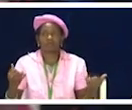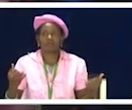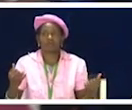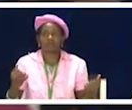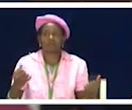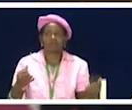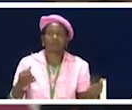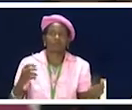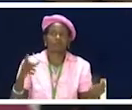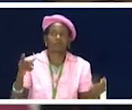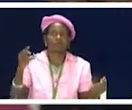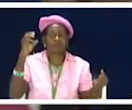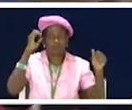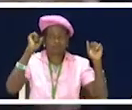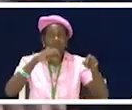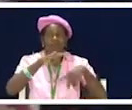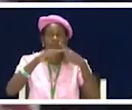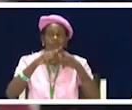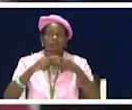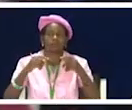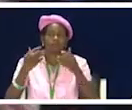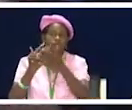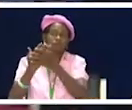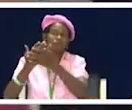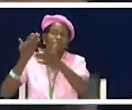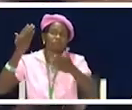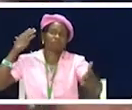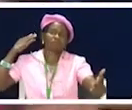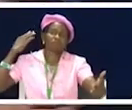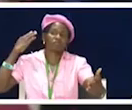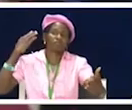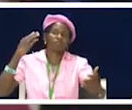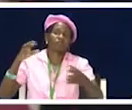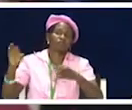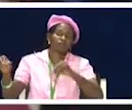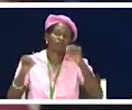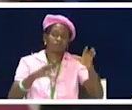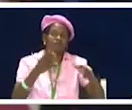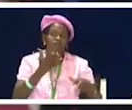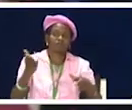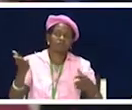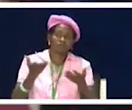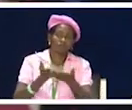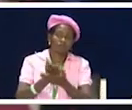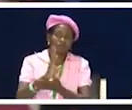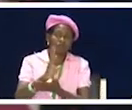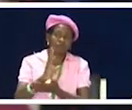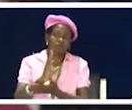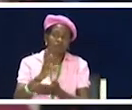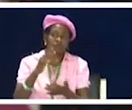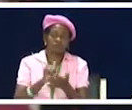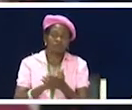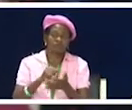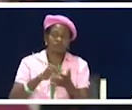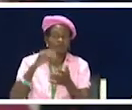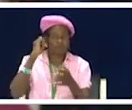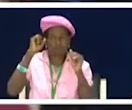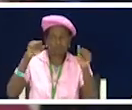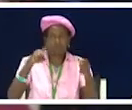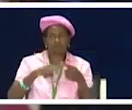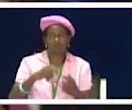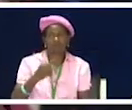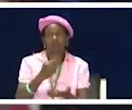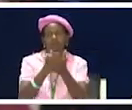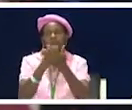So you can go to your past, put things right, so that he will be able to